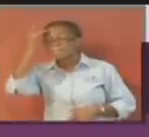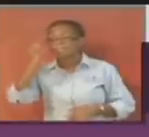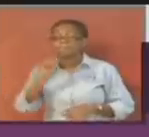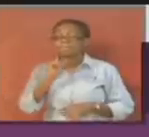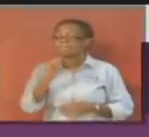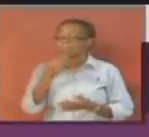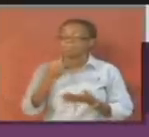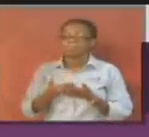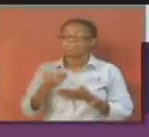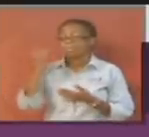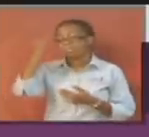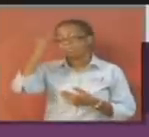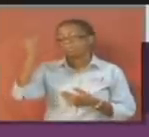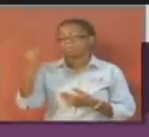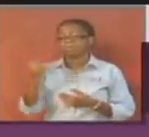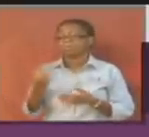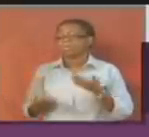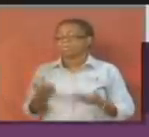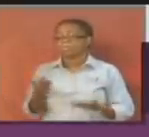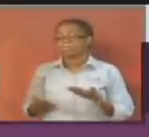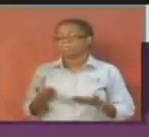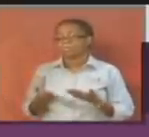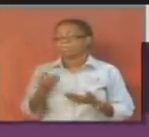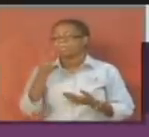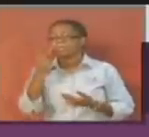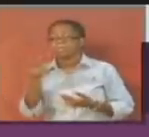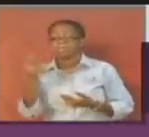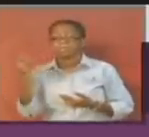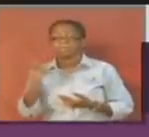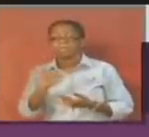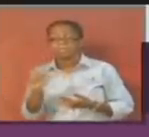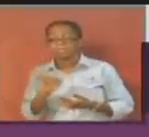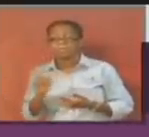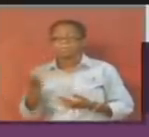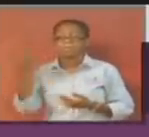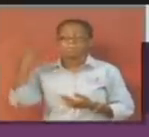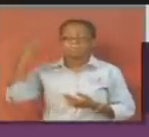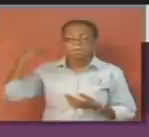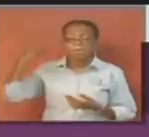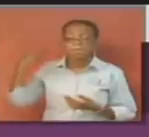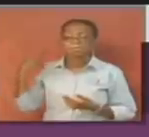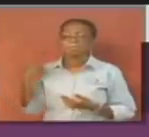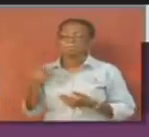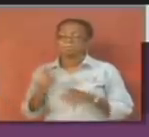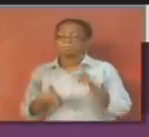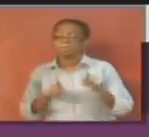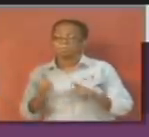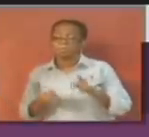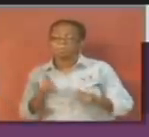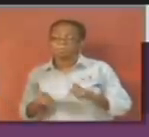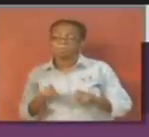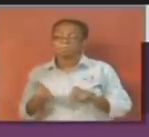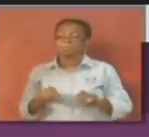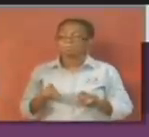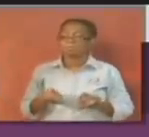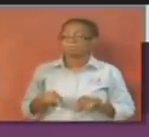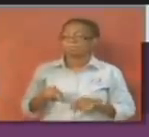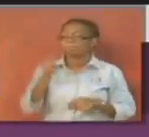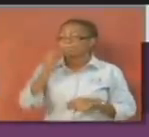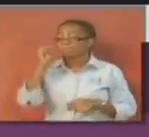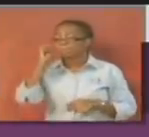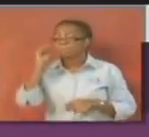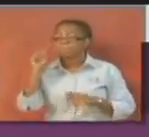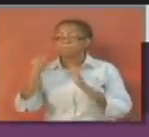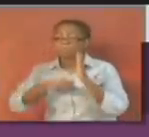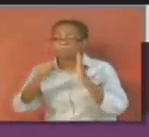and similar to what was seen in the early stages of the pandemic in places like Italy, infecting those with comorbidities and the